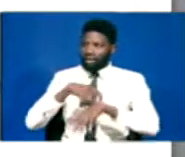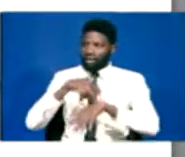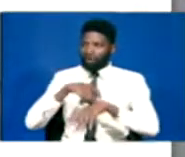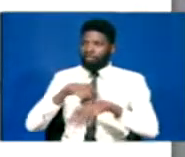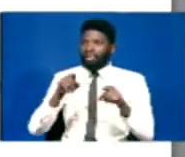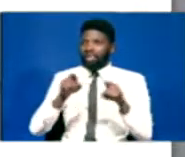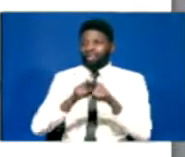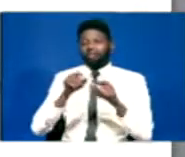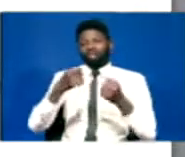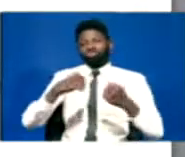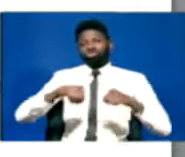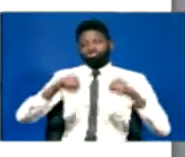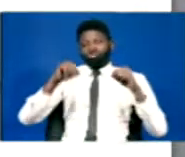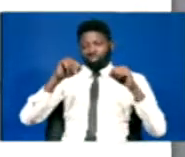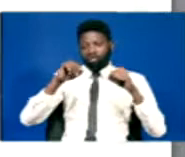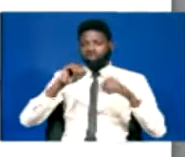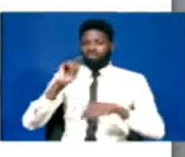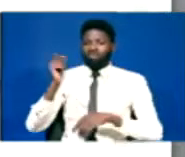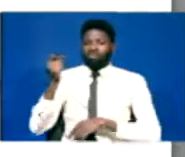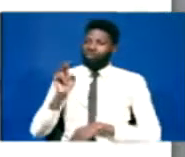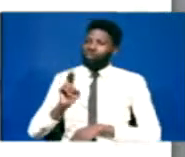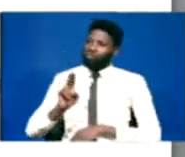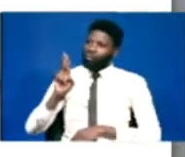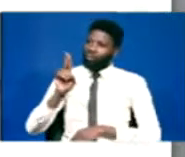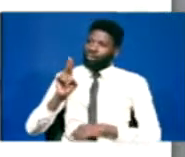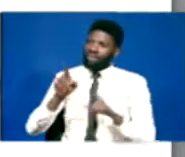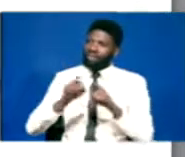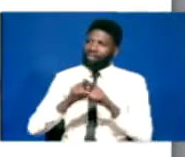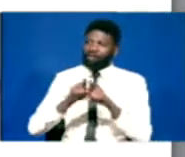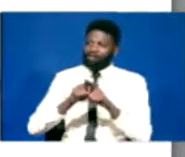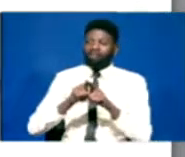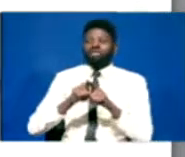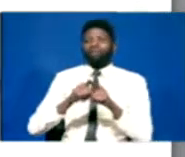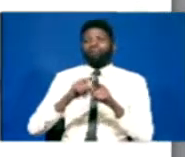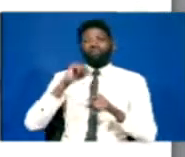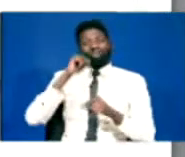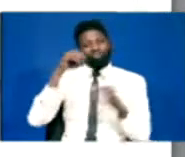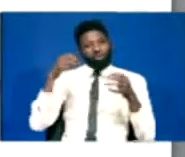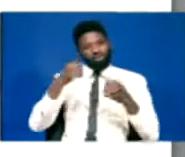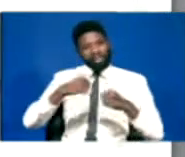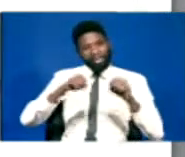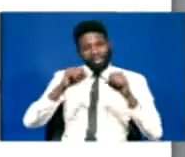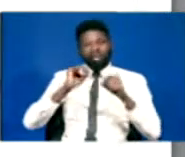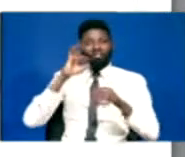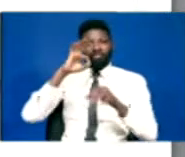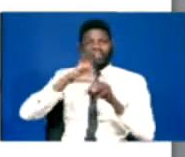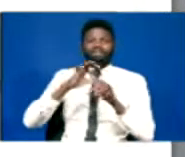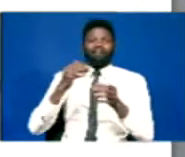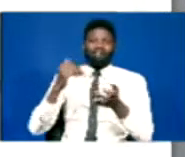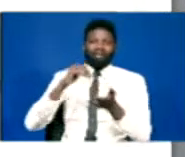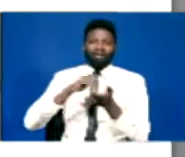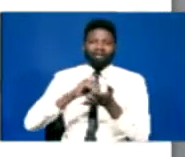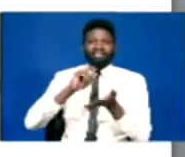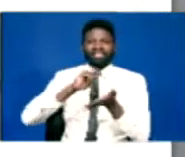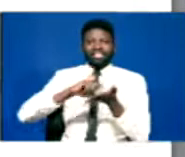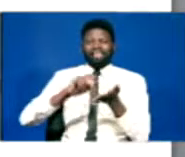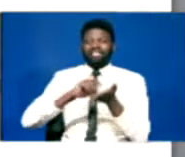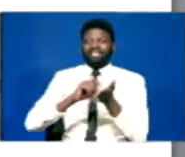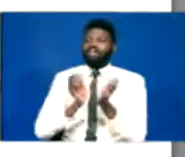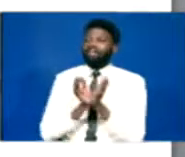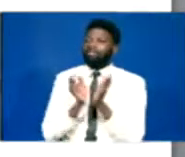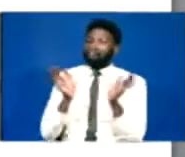chairman, President Uhuru Kenyatta, then as the party's chairman, he was elected as the party's secretary general. Now,